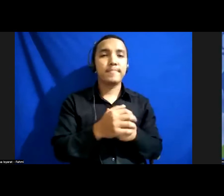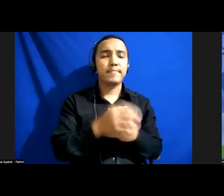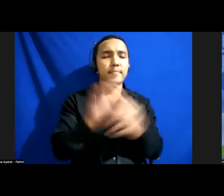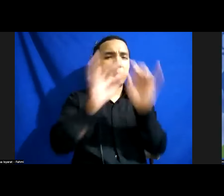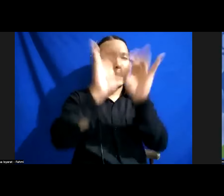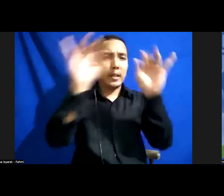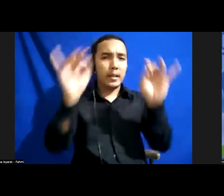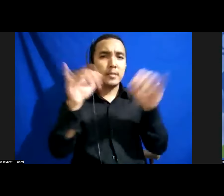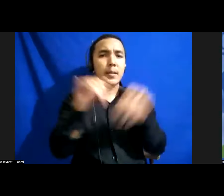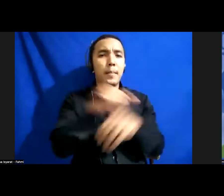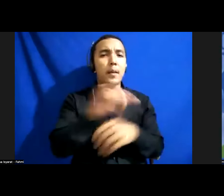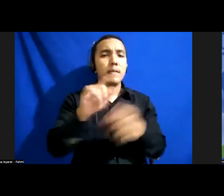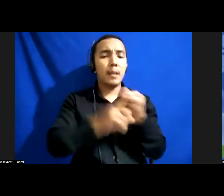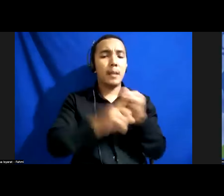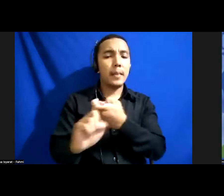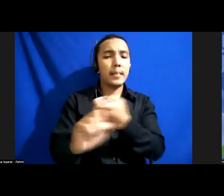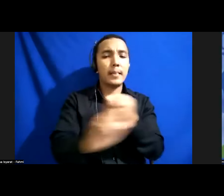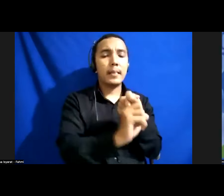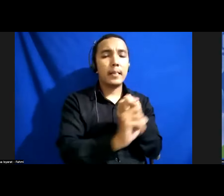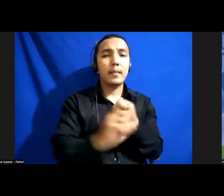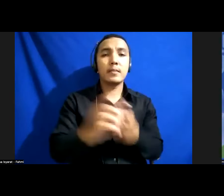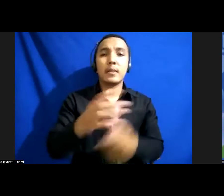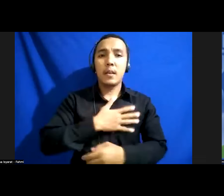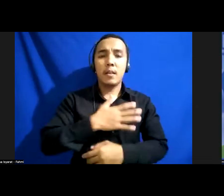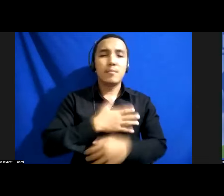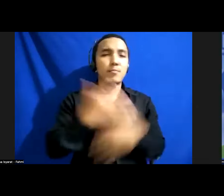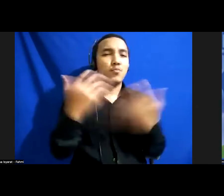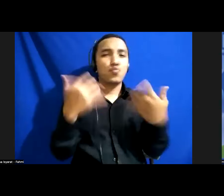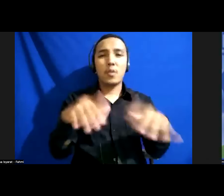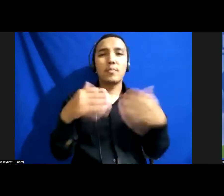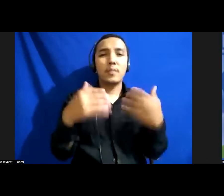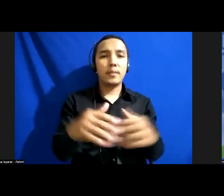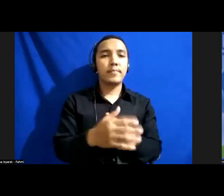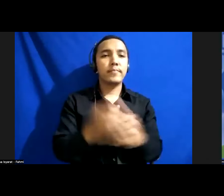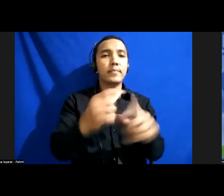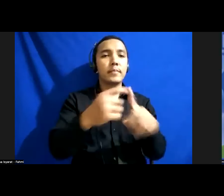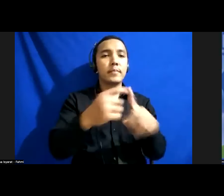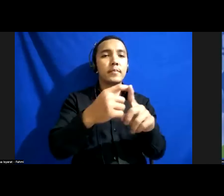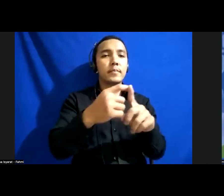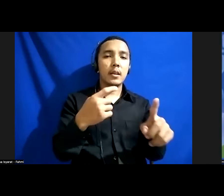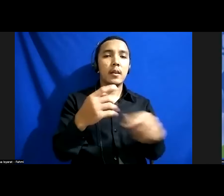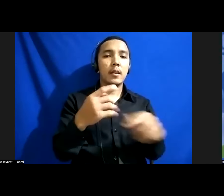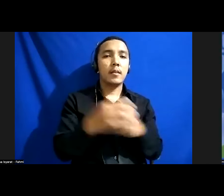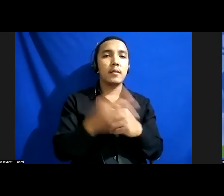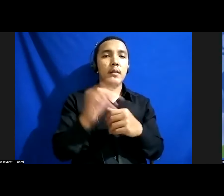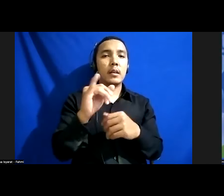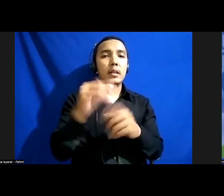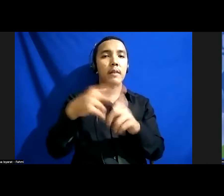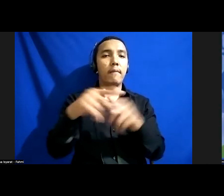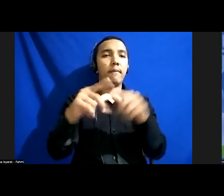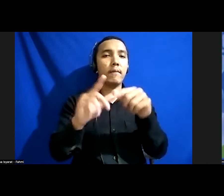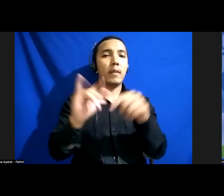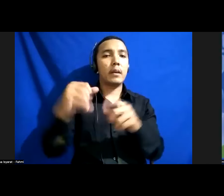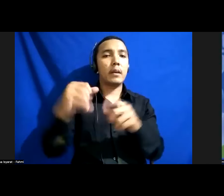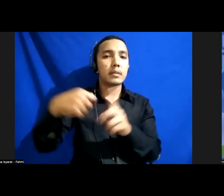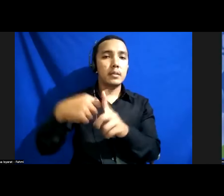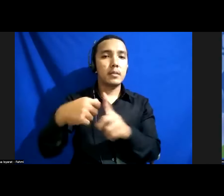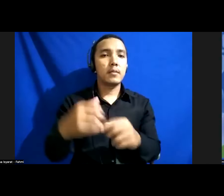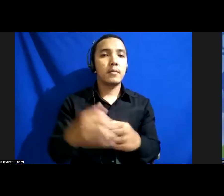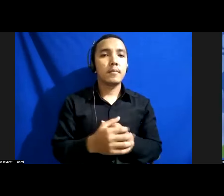and also my wonderful friend, Mr. Ahmad Rifai from Kota Kita Foundation, and all of the participants who are here